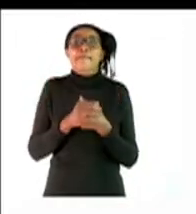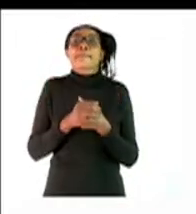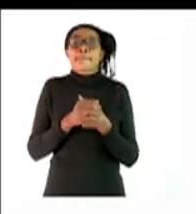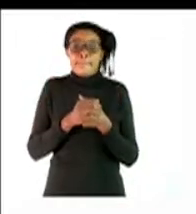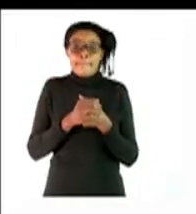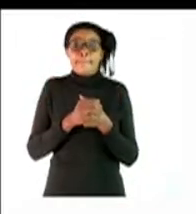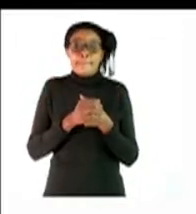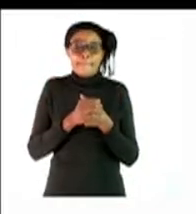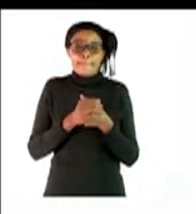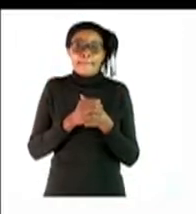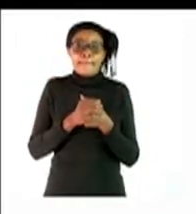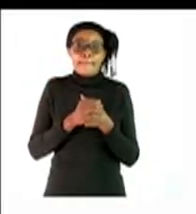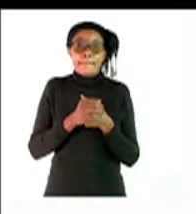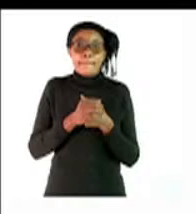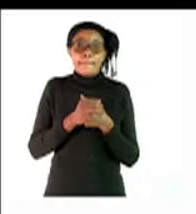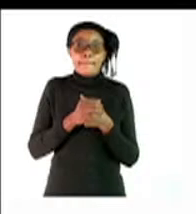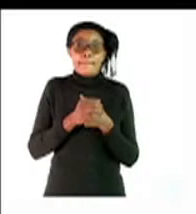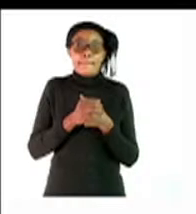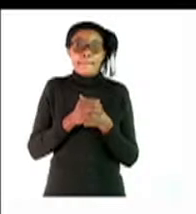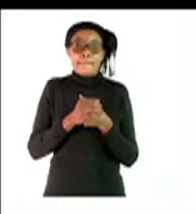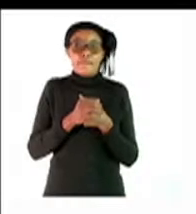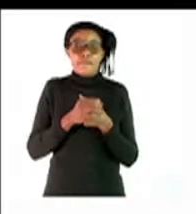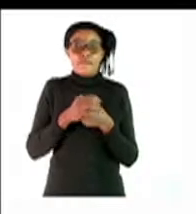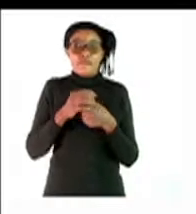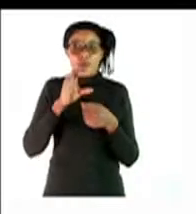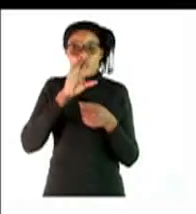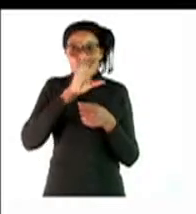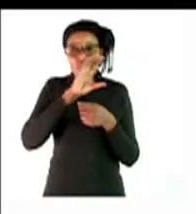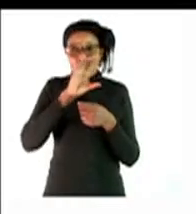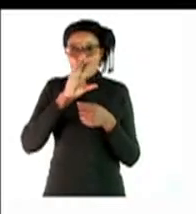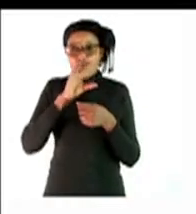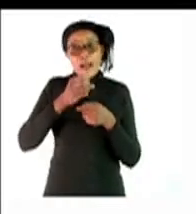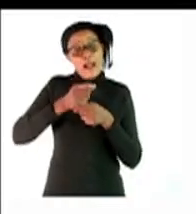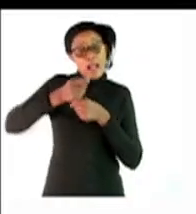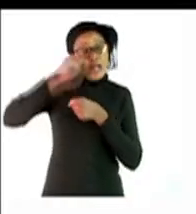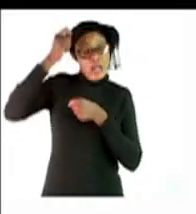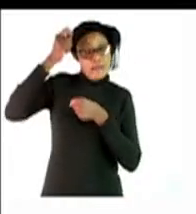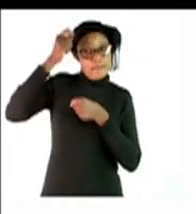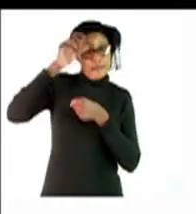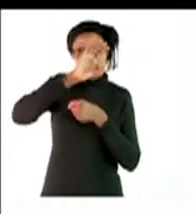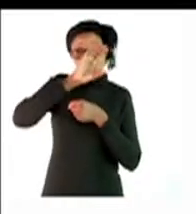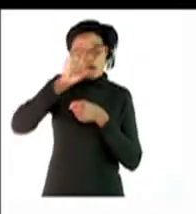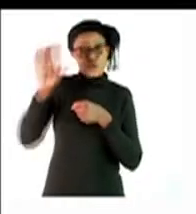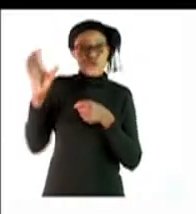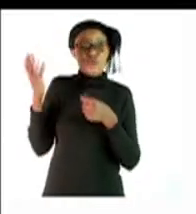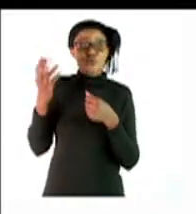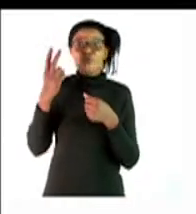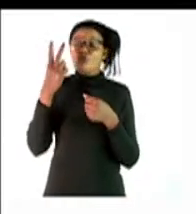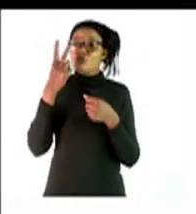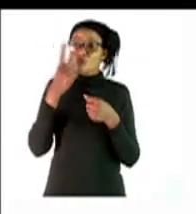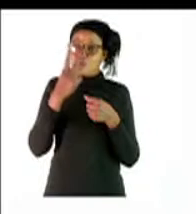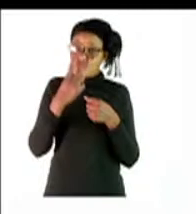Let's look at the row of the umbrellas. We have two umbrellas,